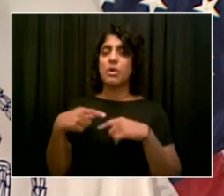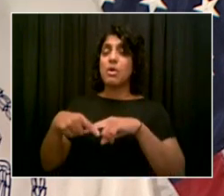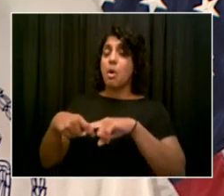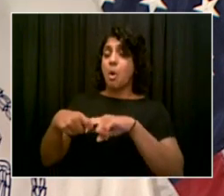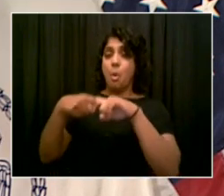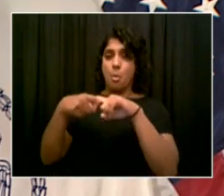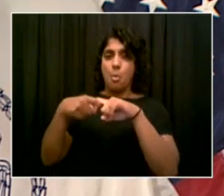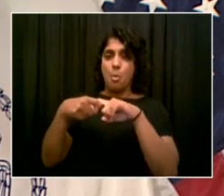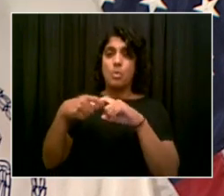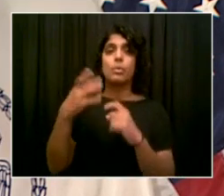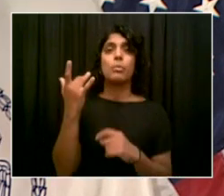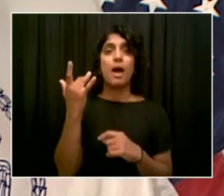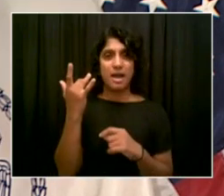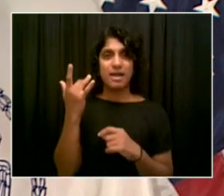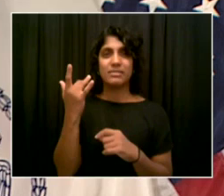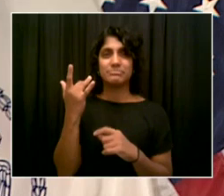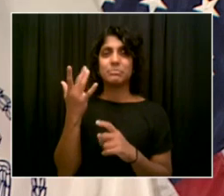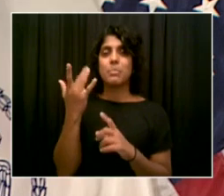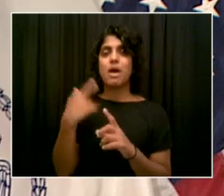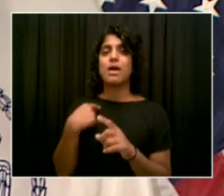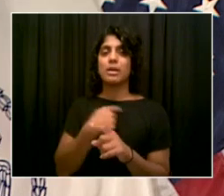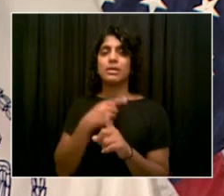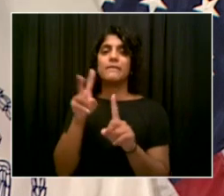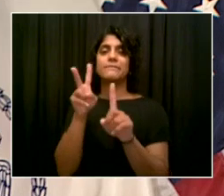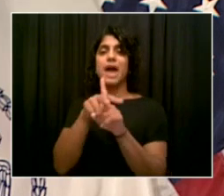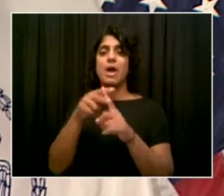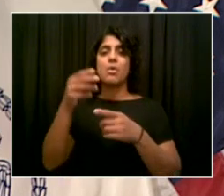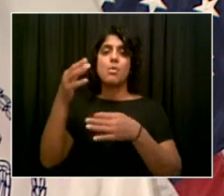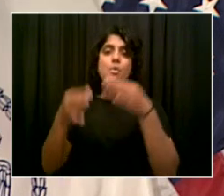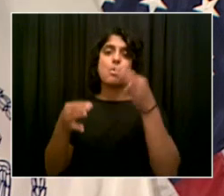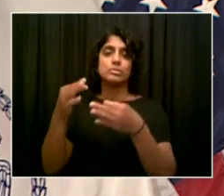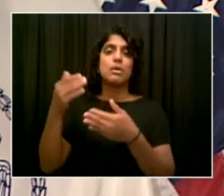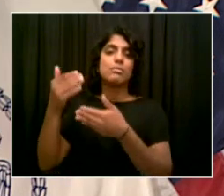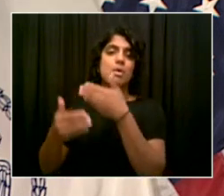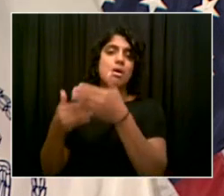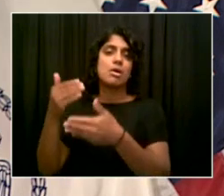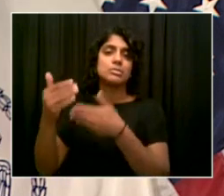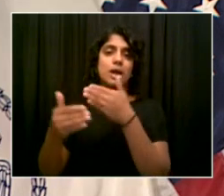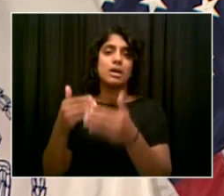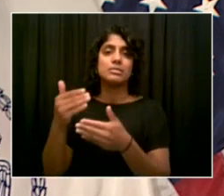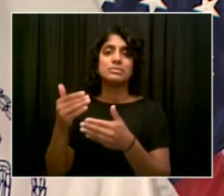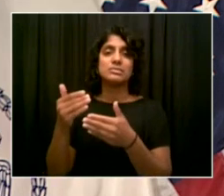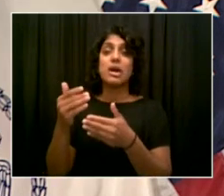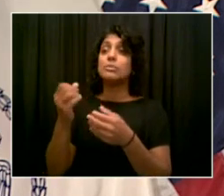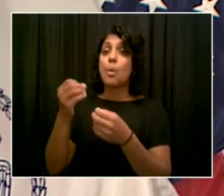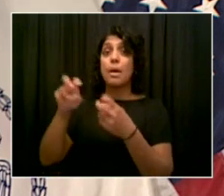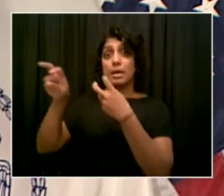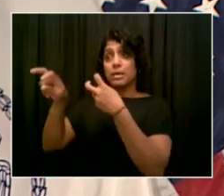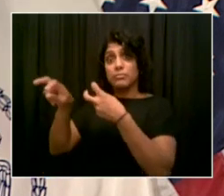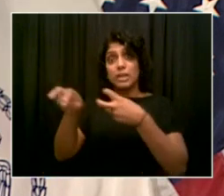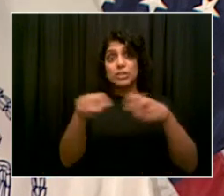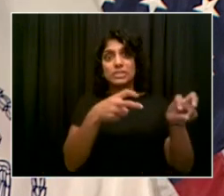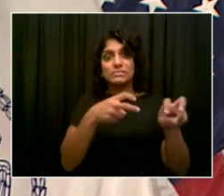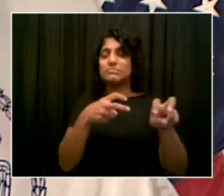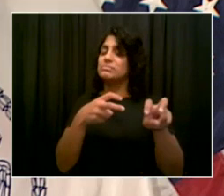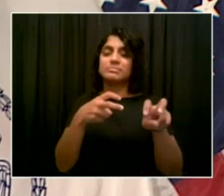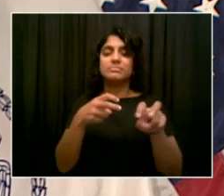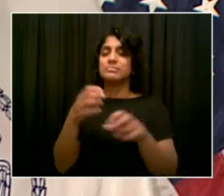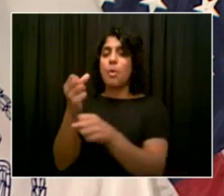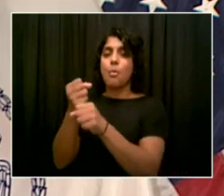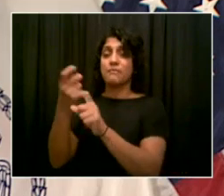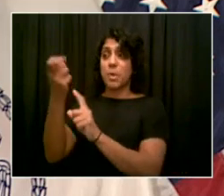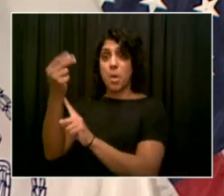that everything we've been doing has been done based on state and federal guidance, close,